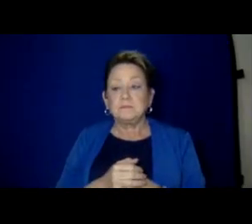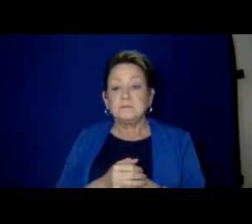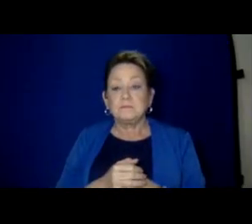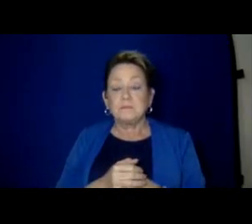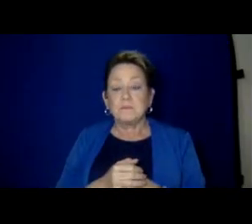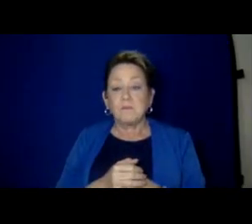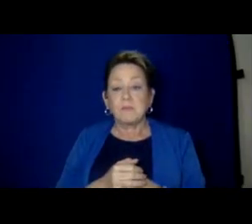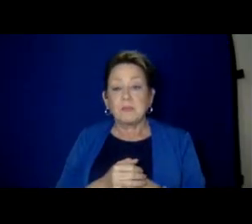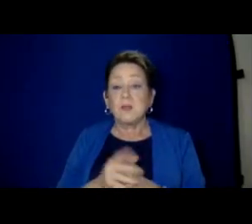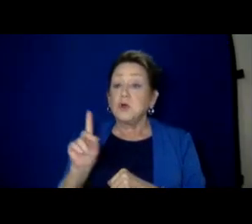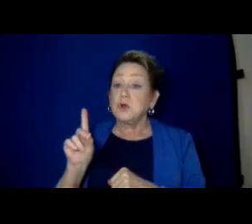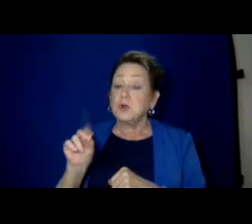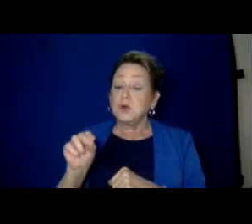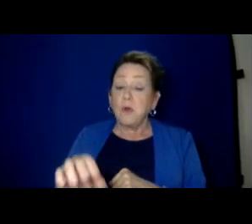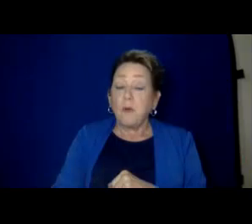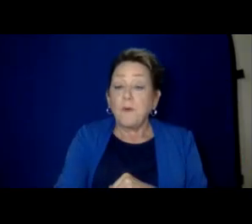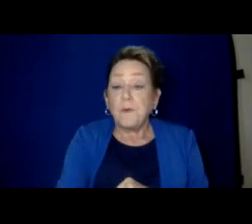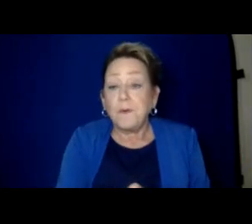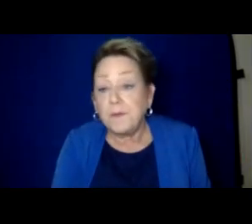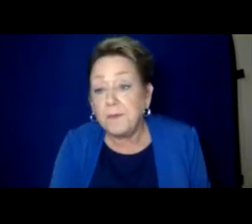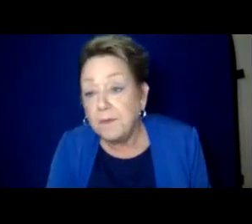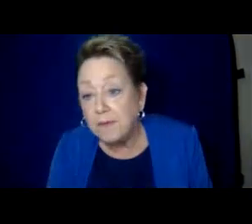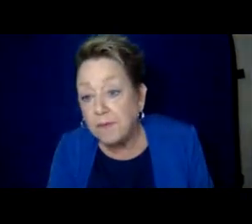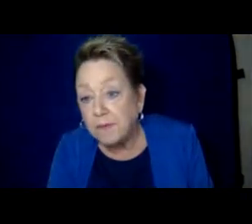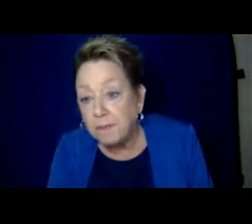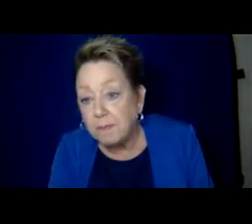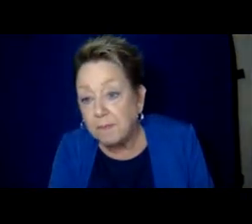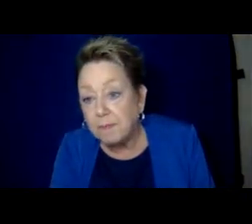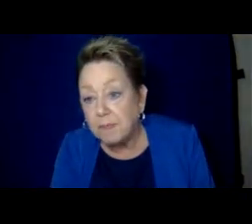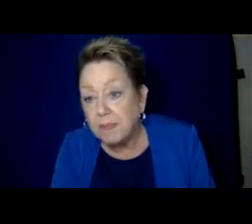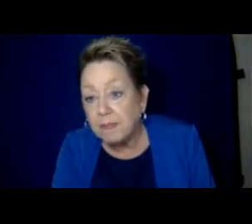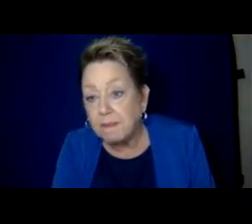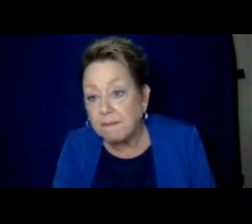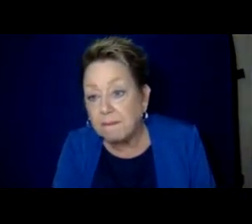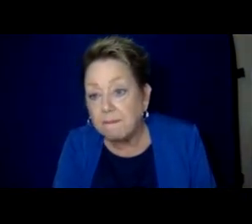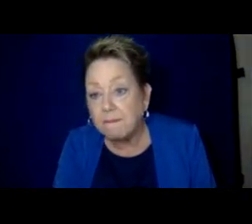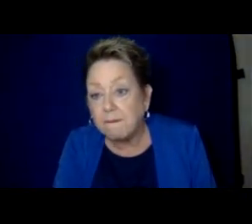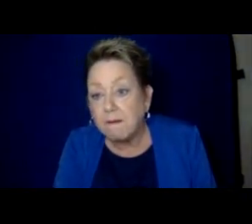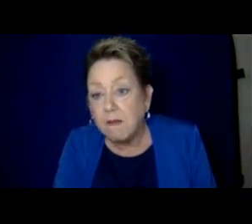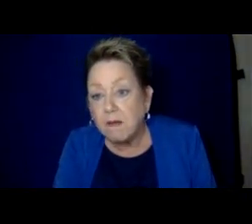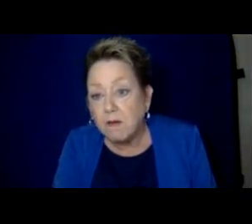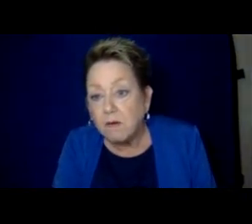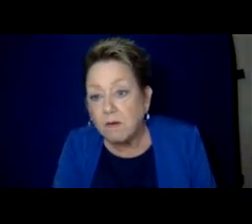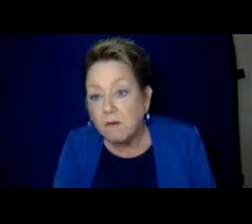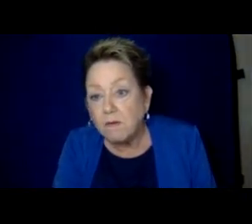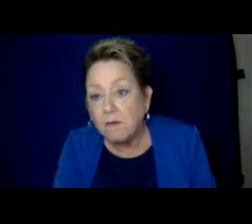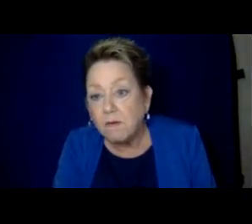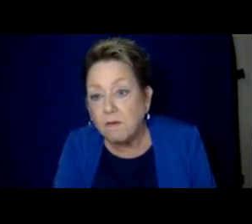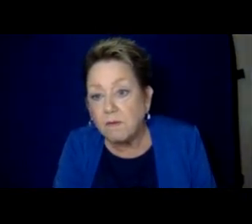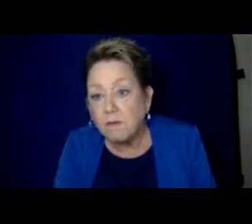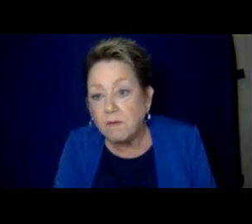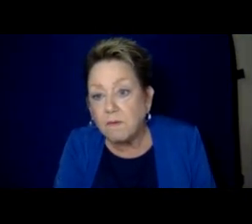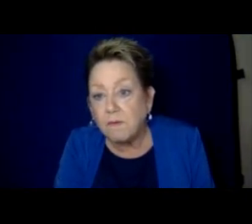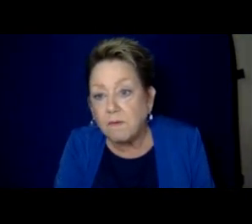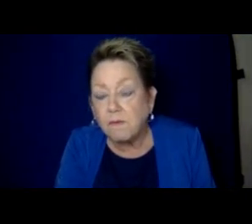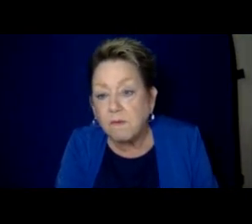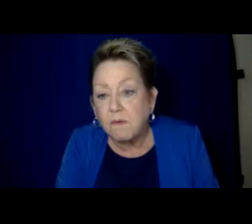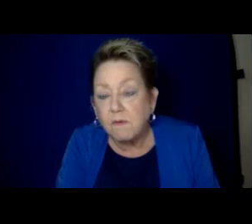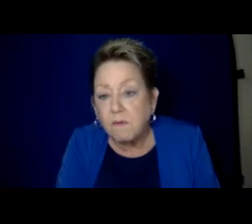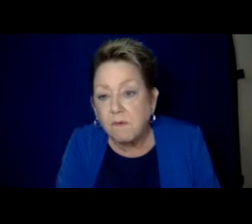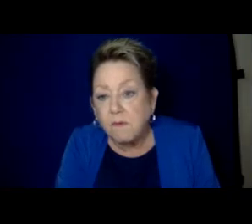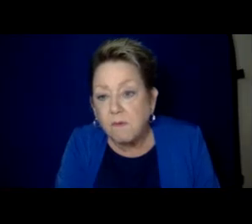Is there a particular like time frame, such as, you know, the contract for the firm or whatever,